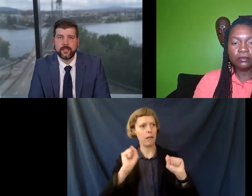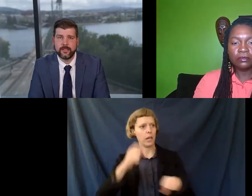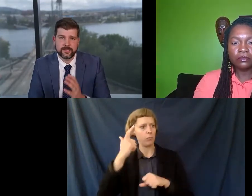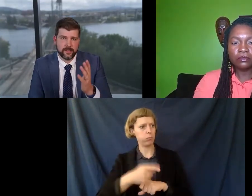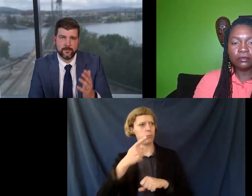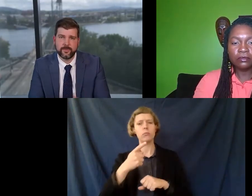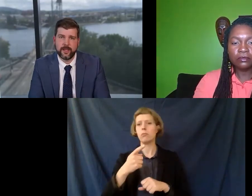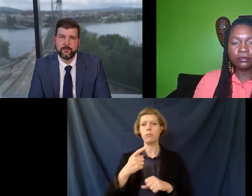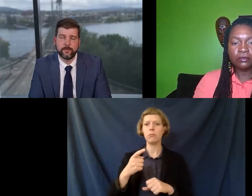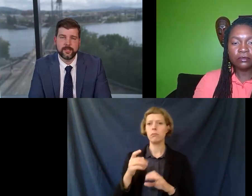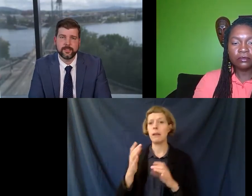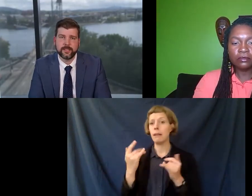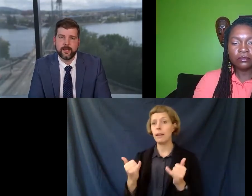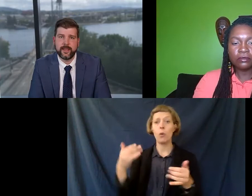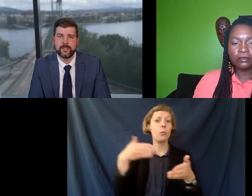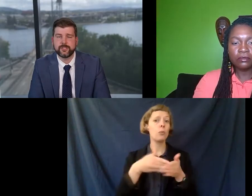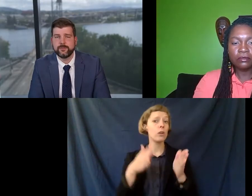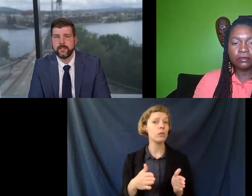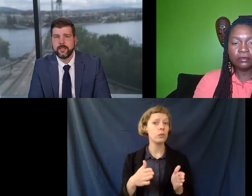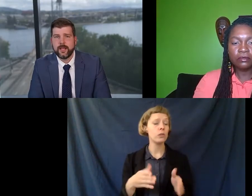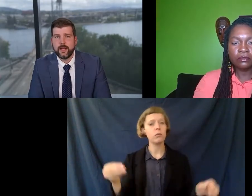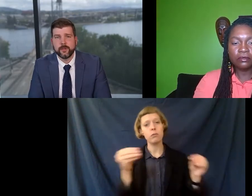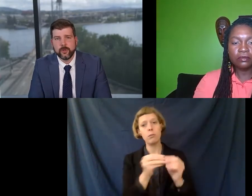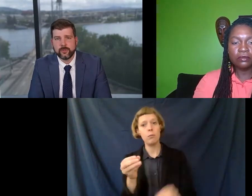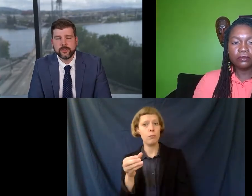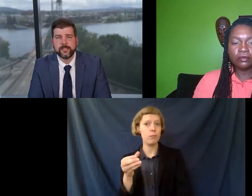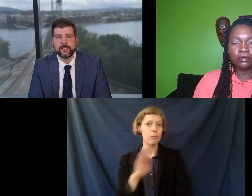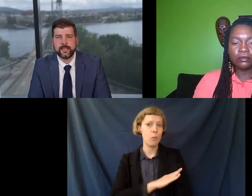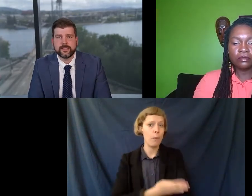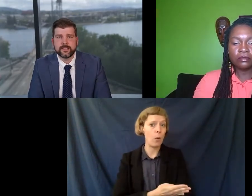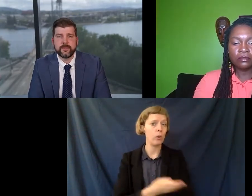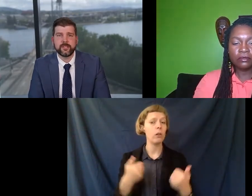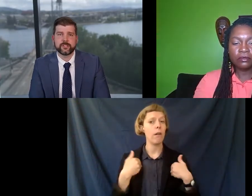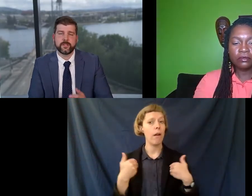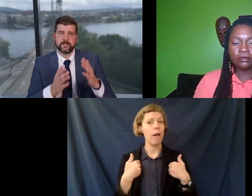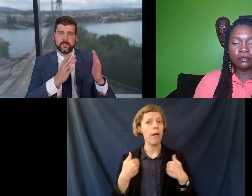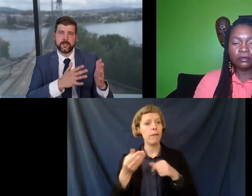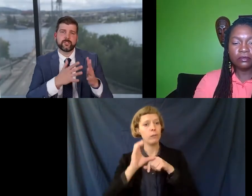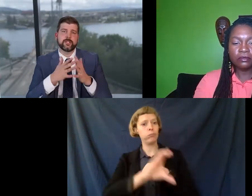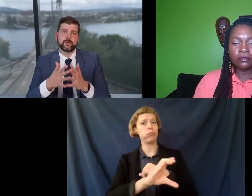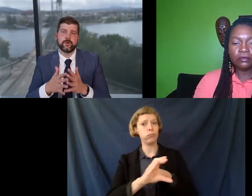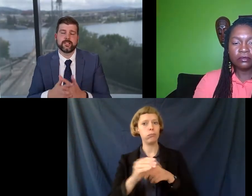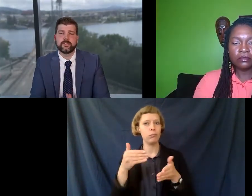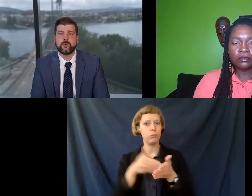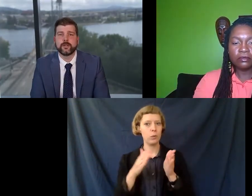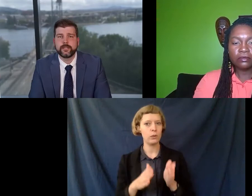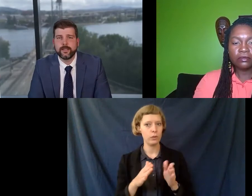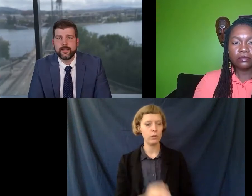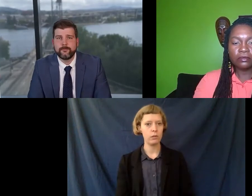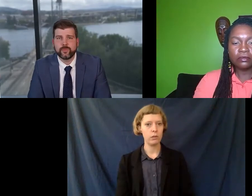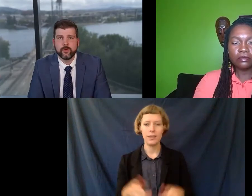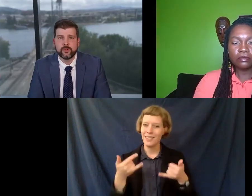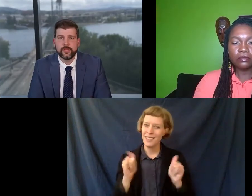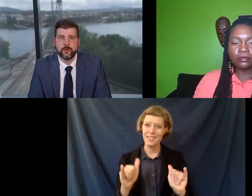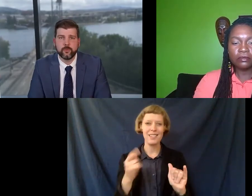down in Salem repeatedly on that issue. But locally, that doesn't mean just because the law didn't change that we're not still working on